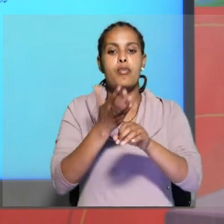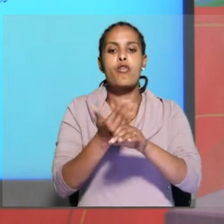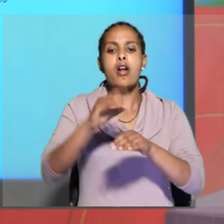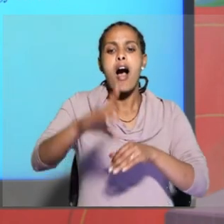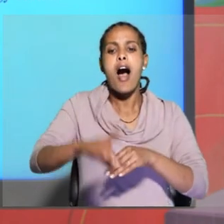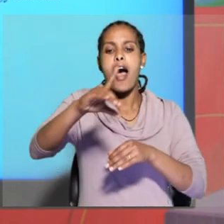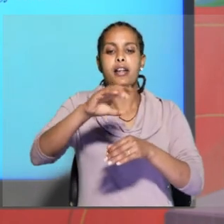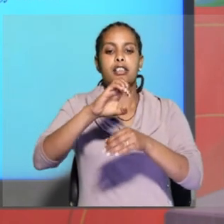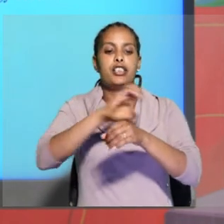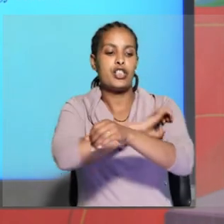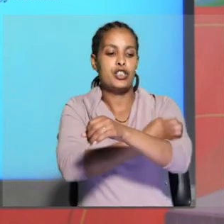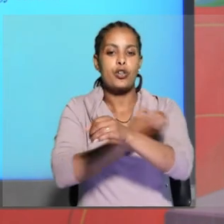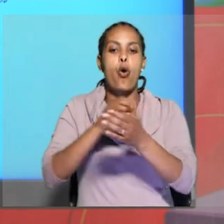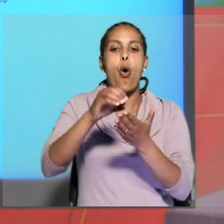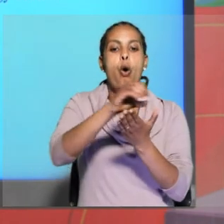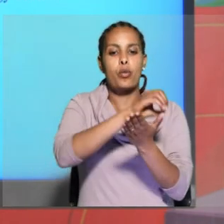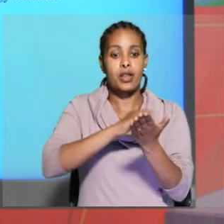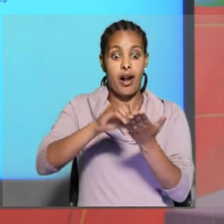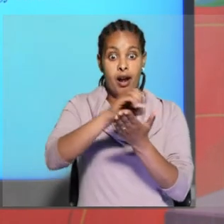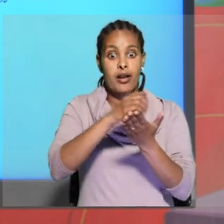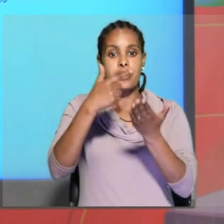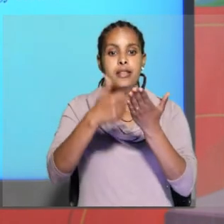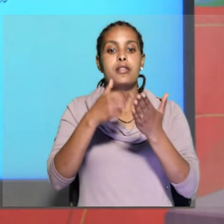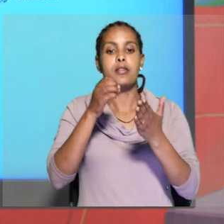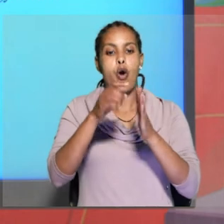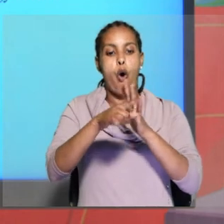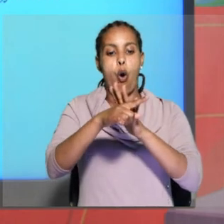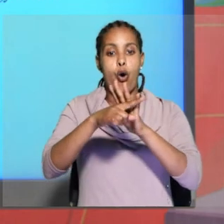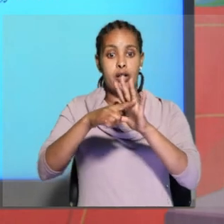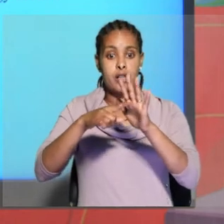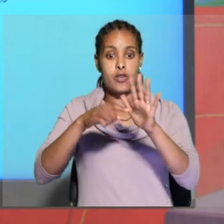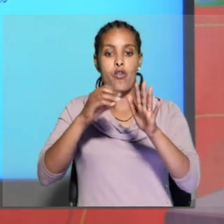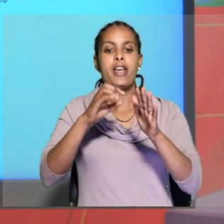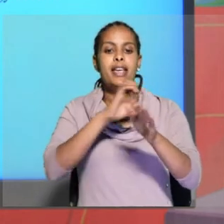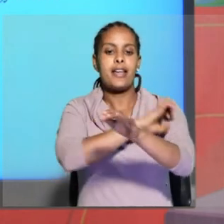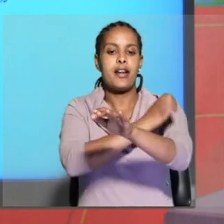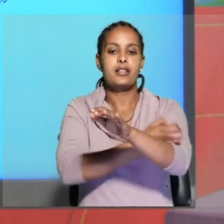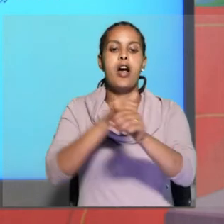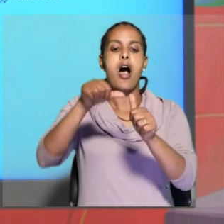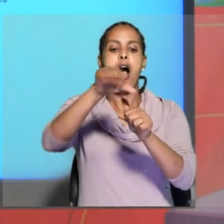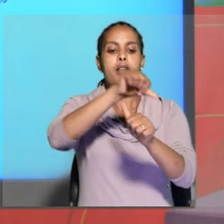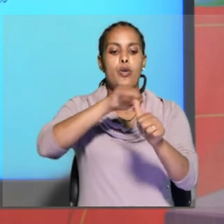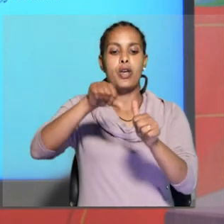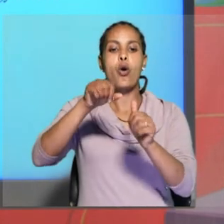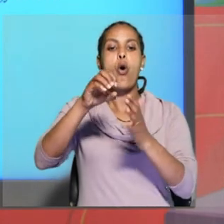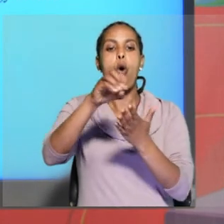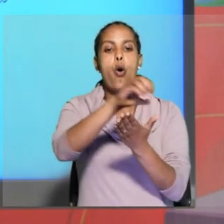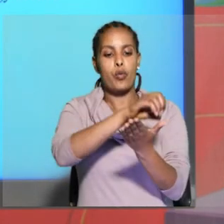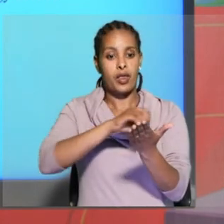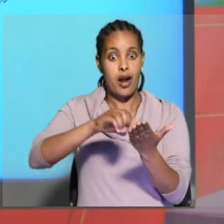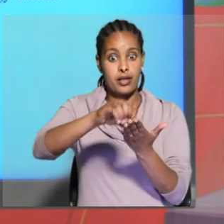energy orbitals. This is order of energy of atomic orbitals